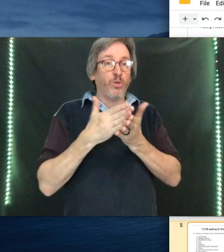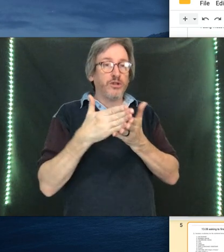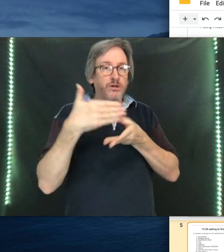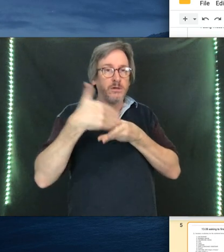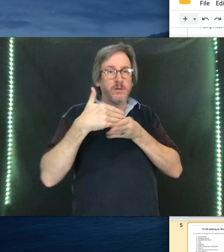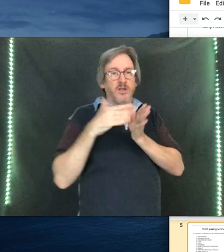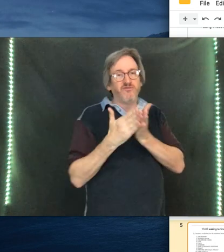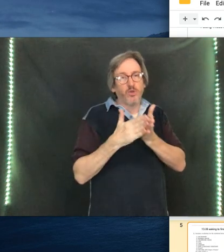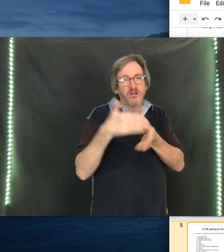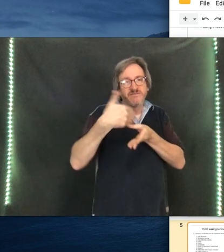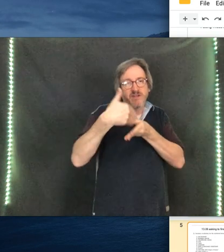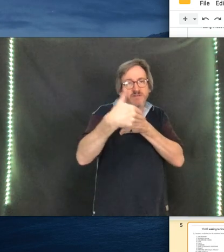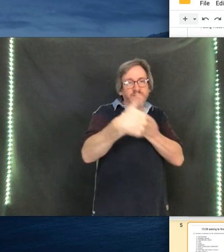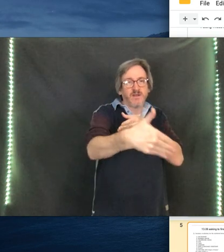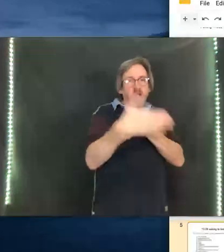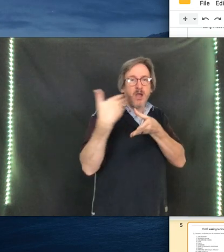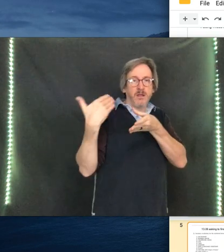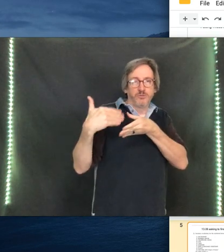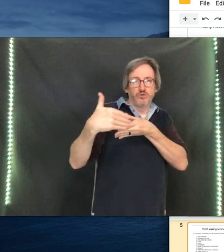folder,